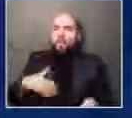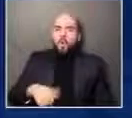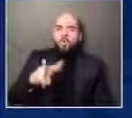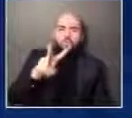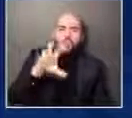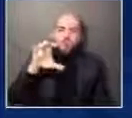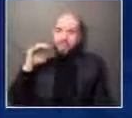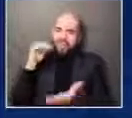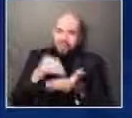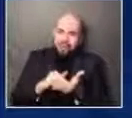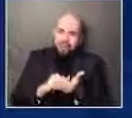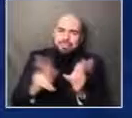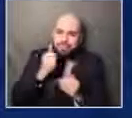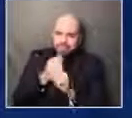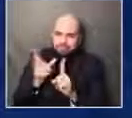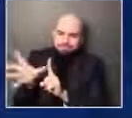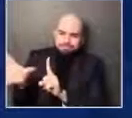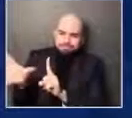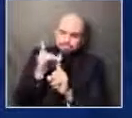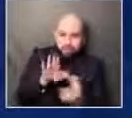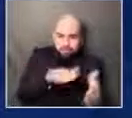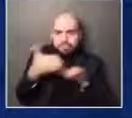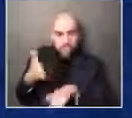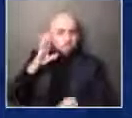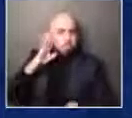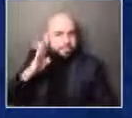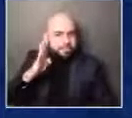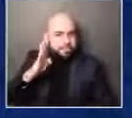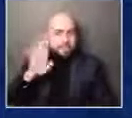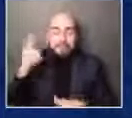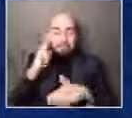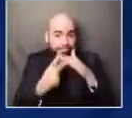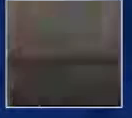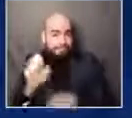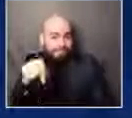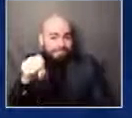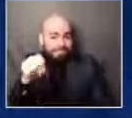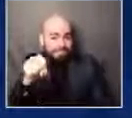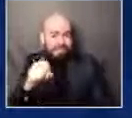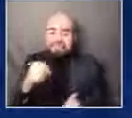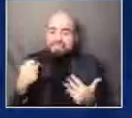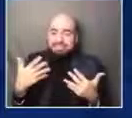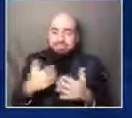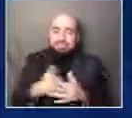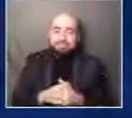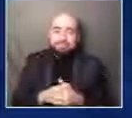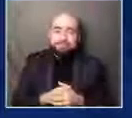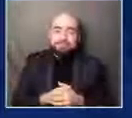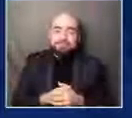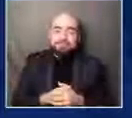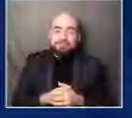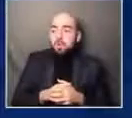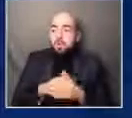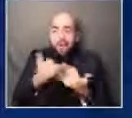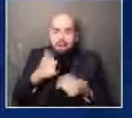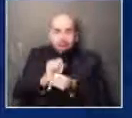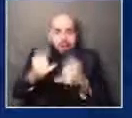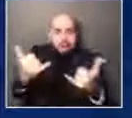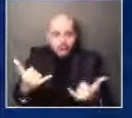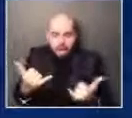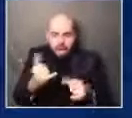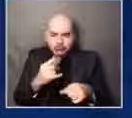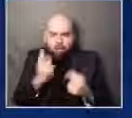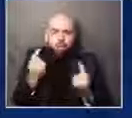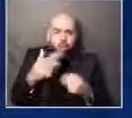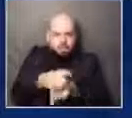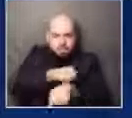available. So we can't forego the important work that needs to be done between now and then to get our country through the